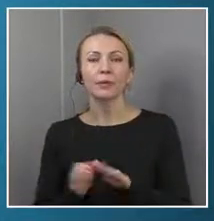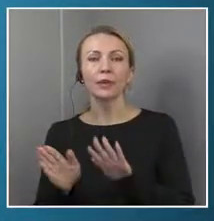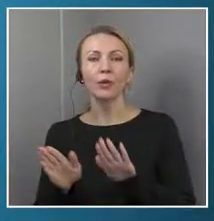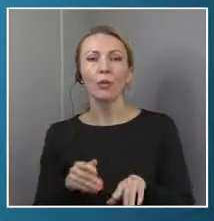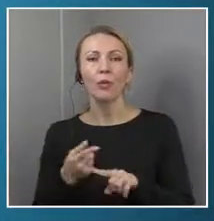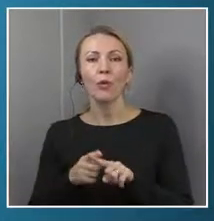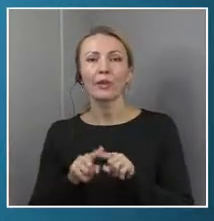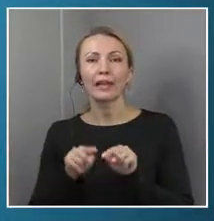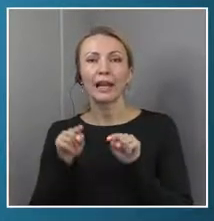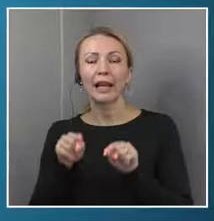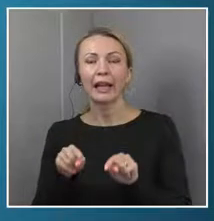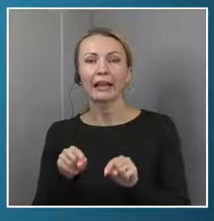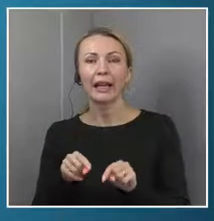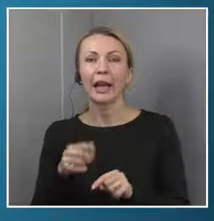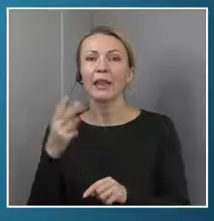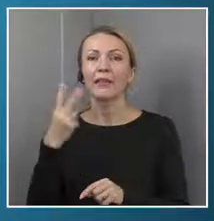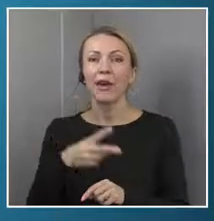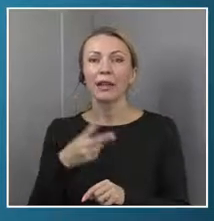level.